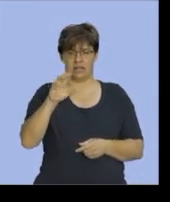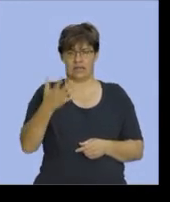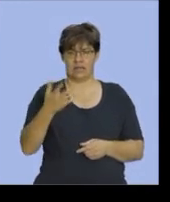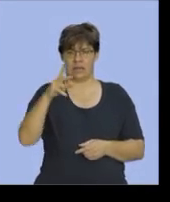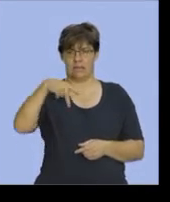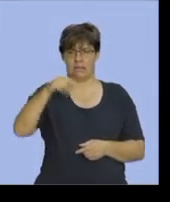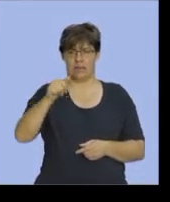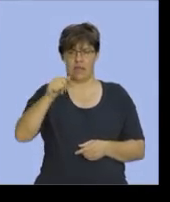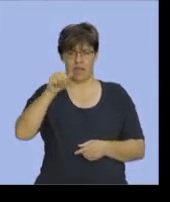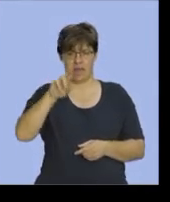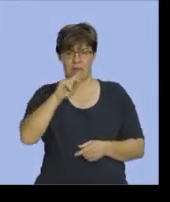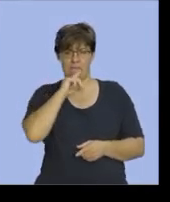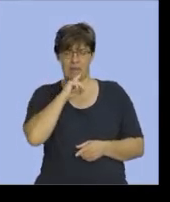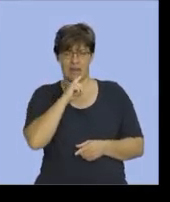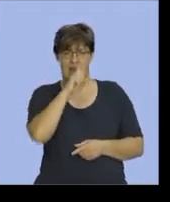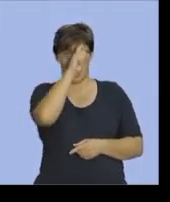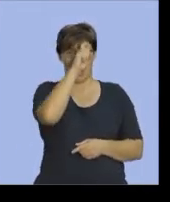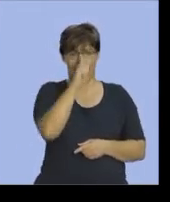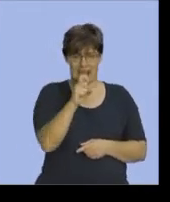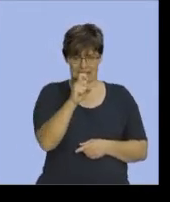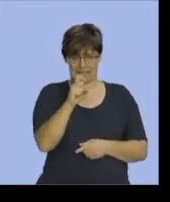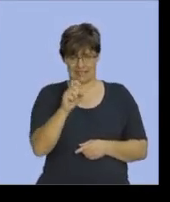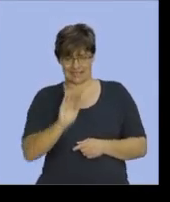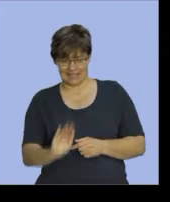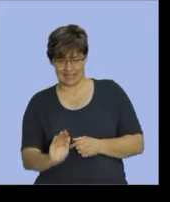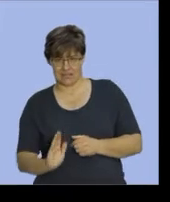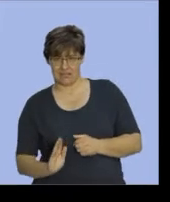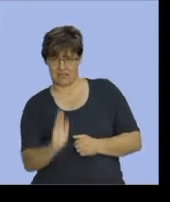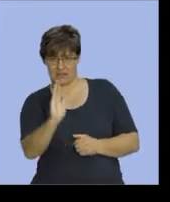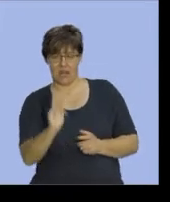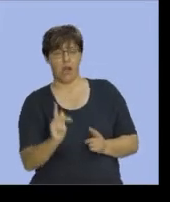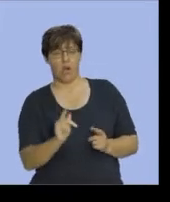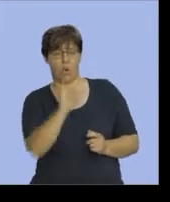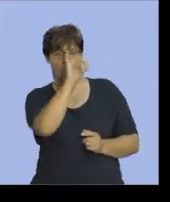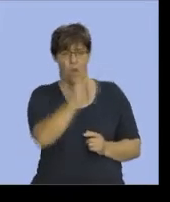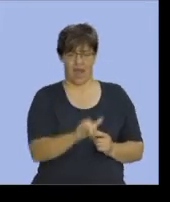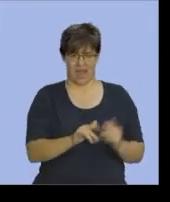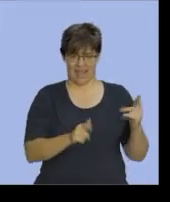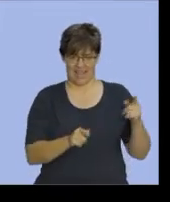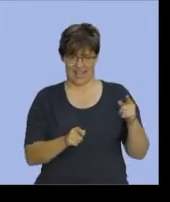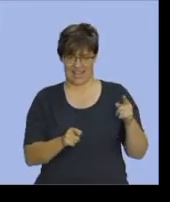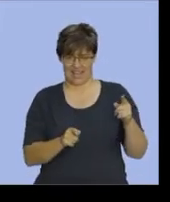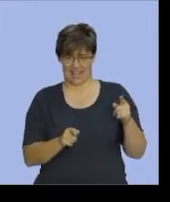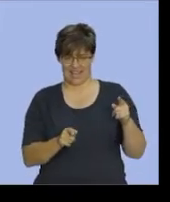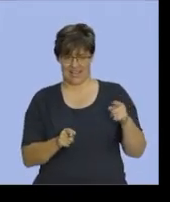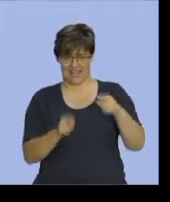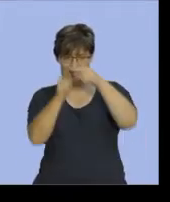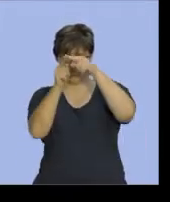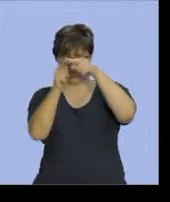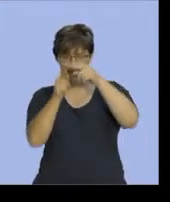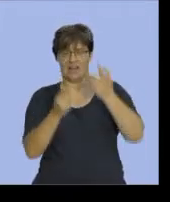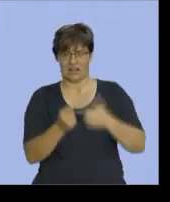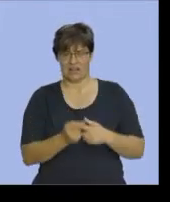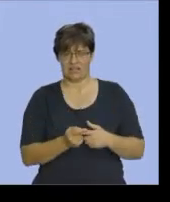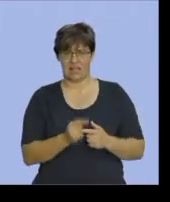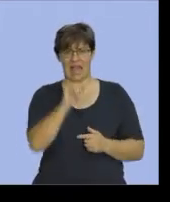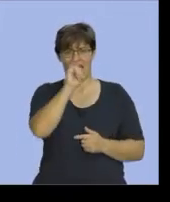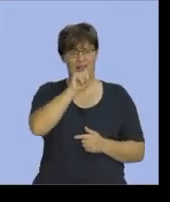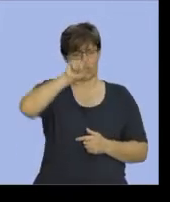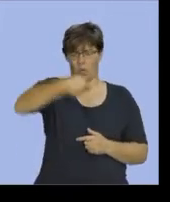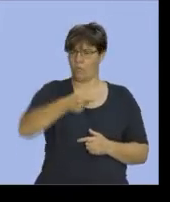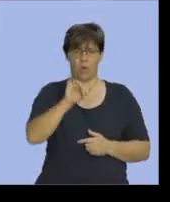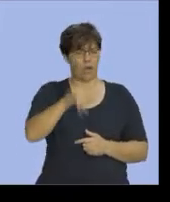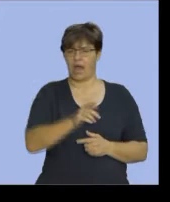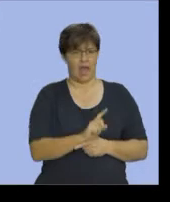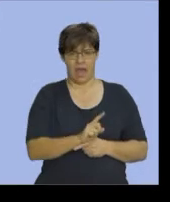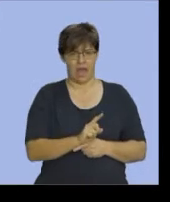x and y, right? And I know most of you guys will then be saying x comma y. Please, it's